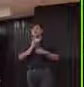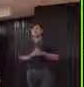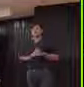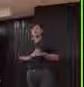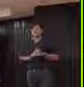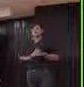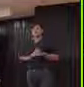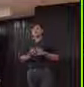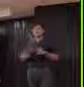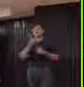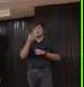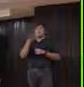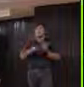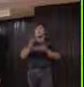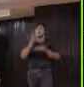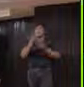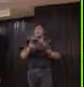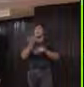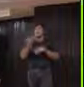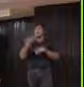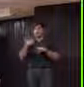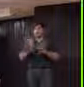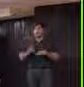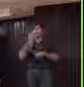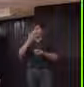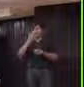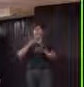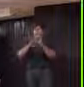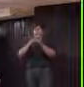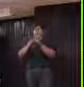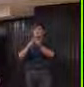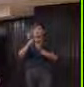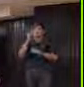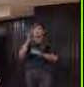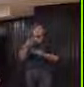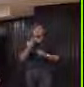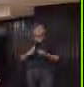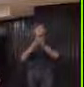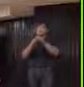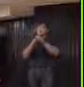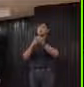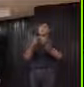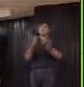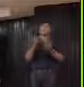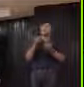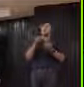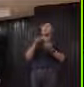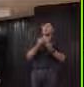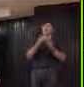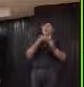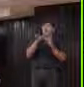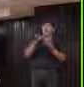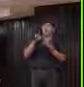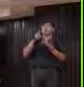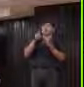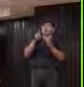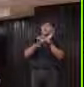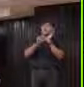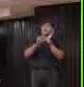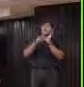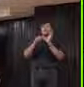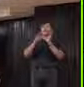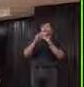Good evening to the panel. So I have two questions. The first one is something that goes off from what Mr. Datar